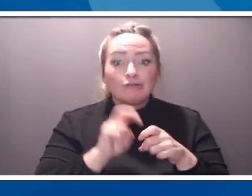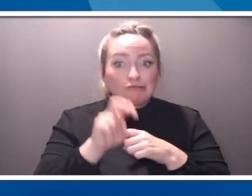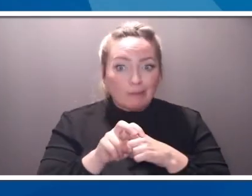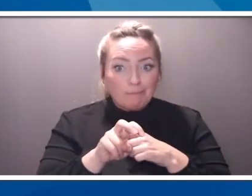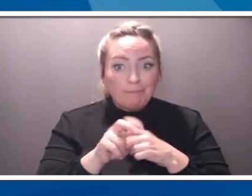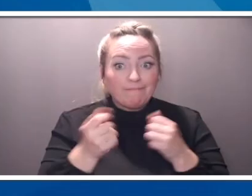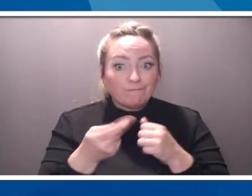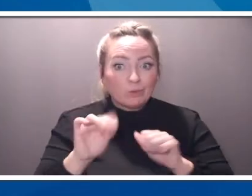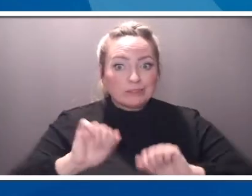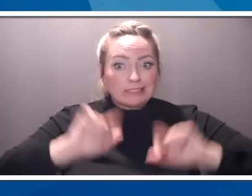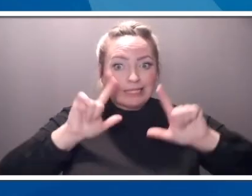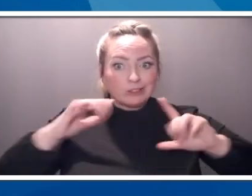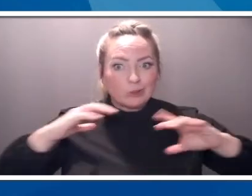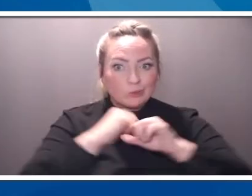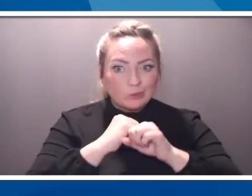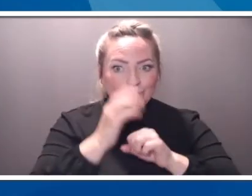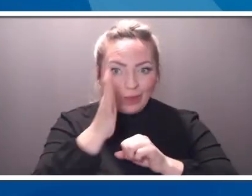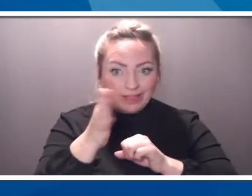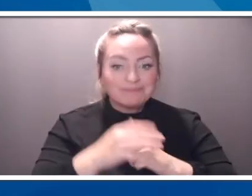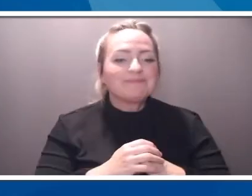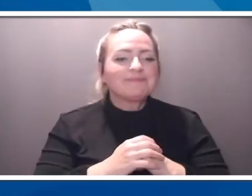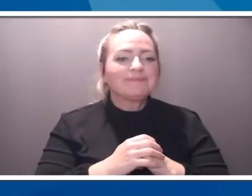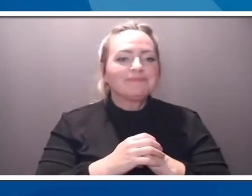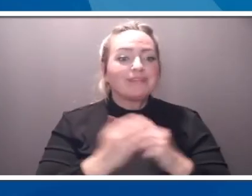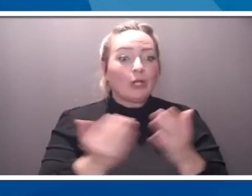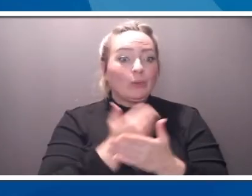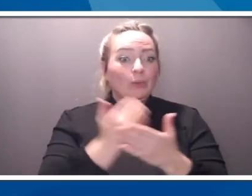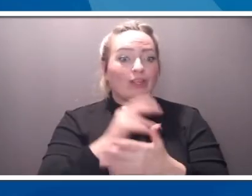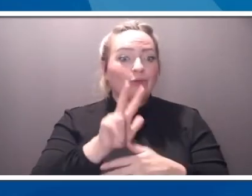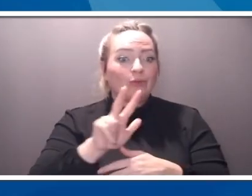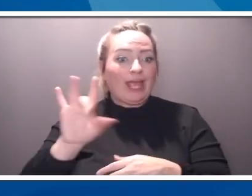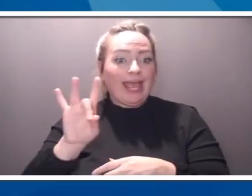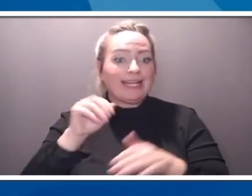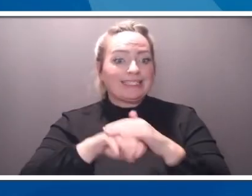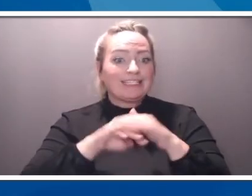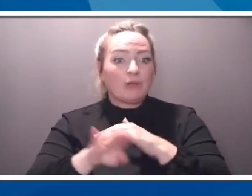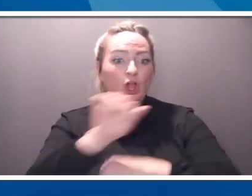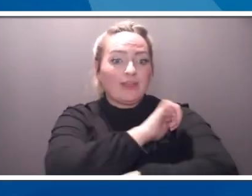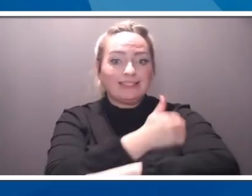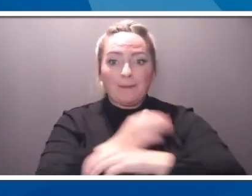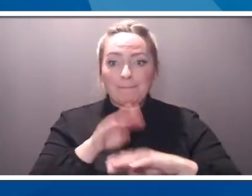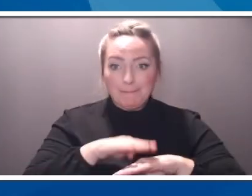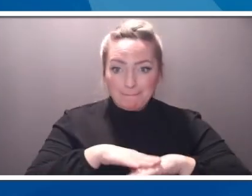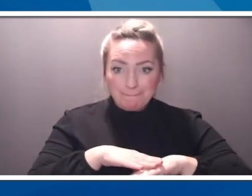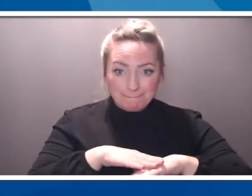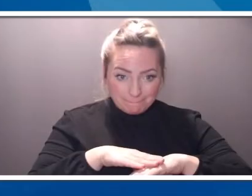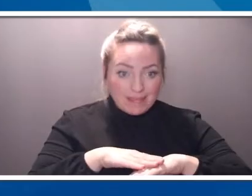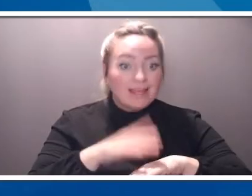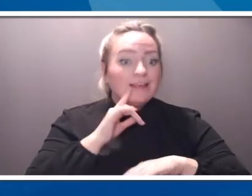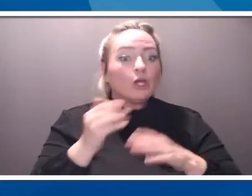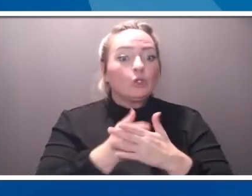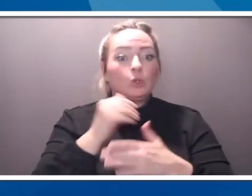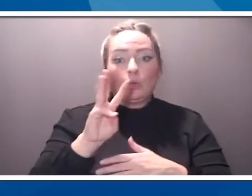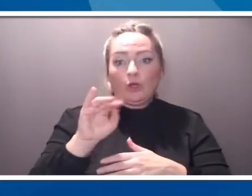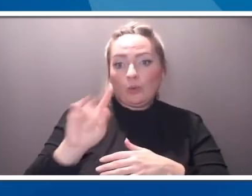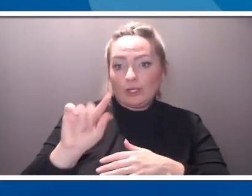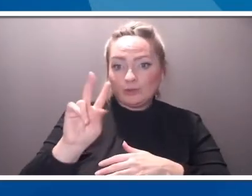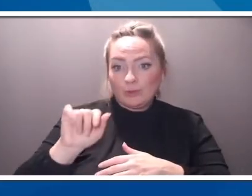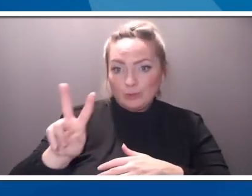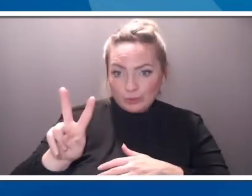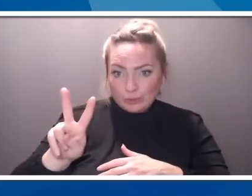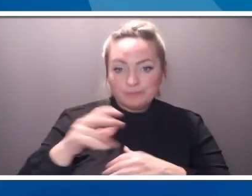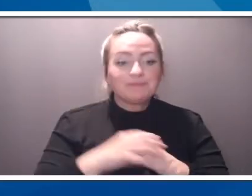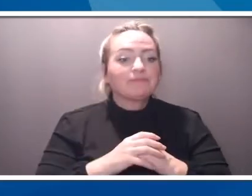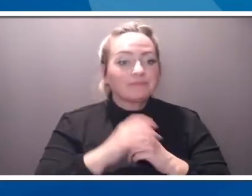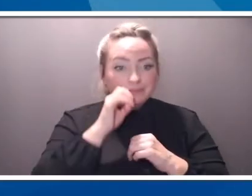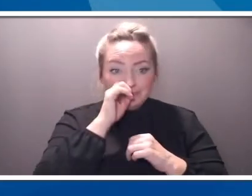Quick one, and then I'll jump a few slides to the conclusion. A new one, 338, accessible authentication minimum, new